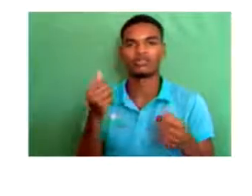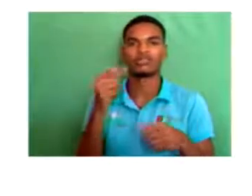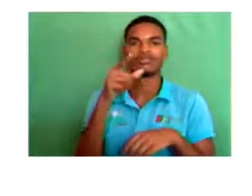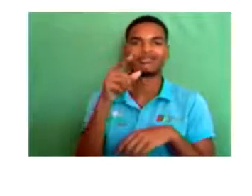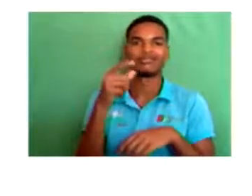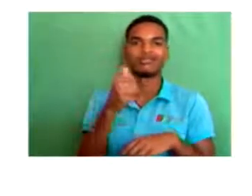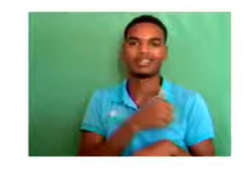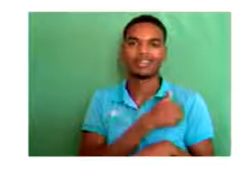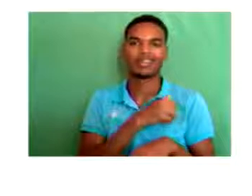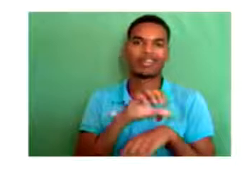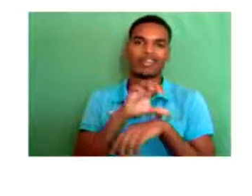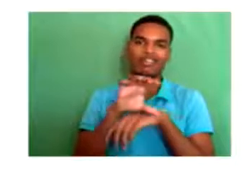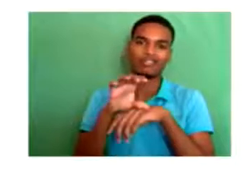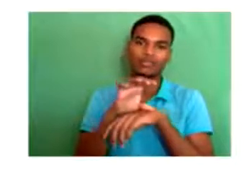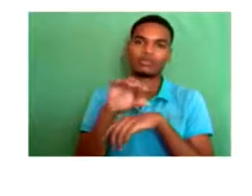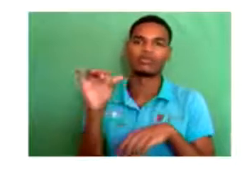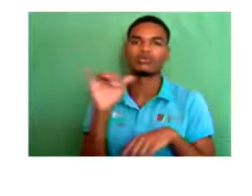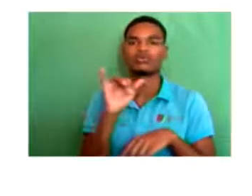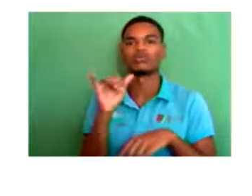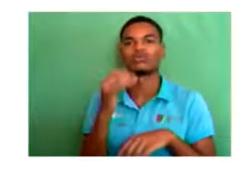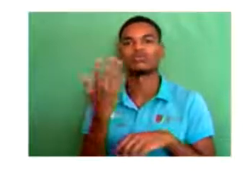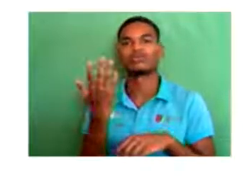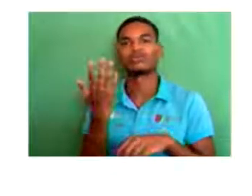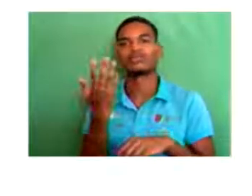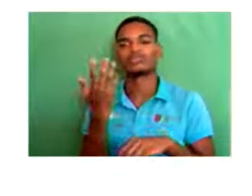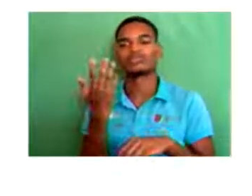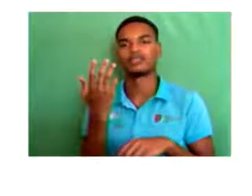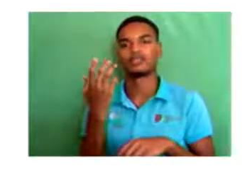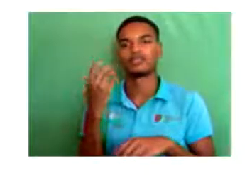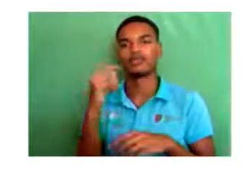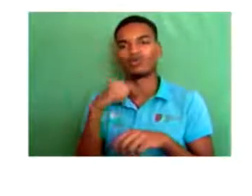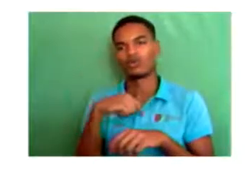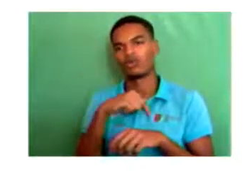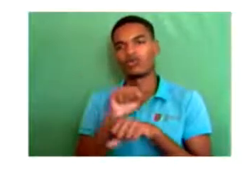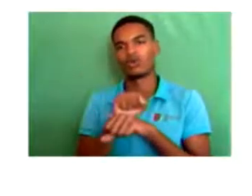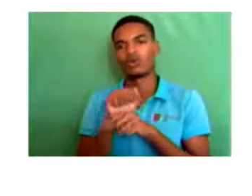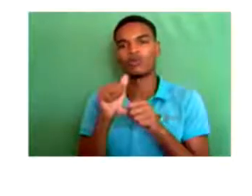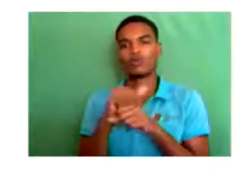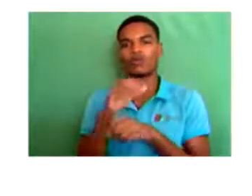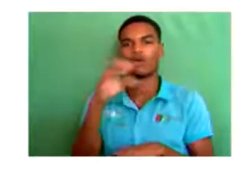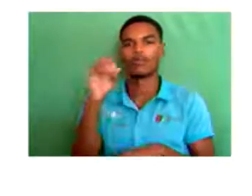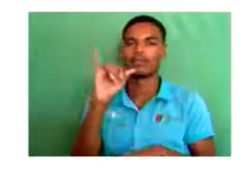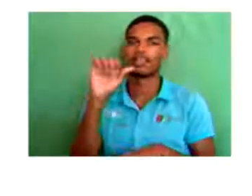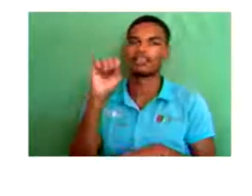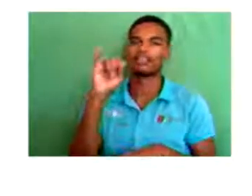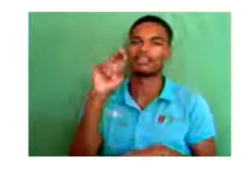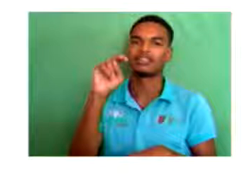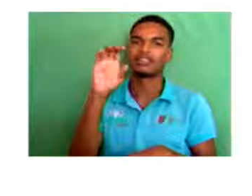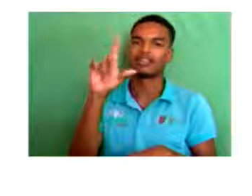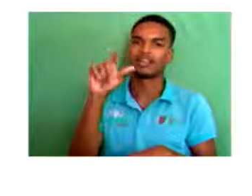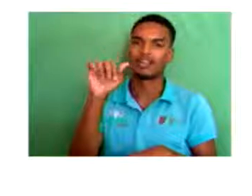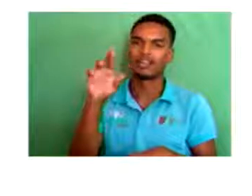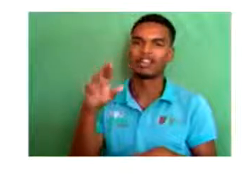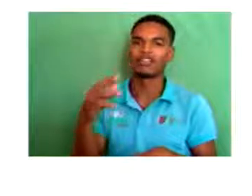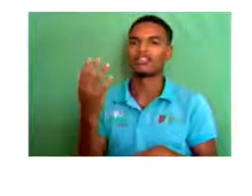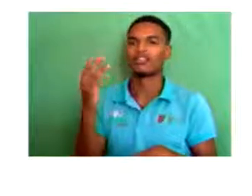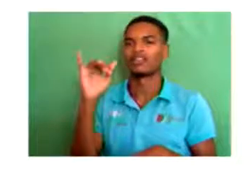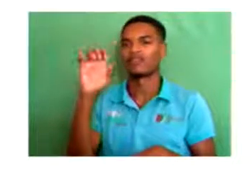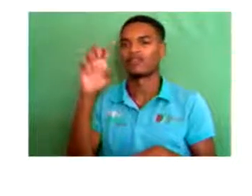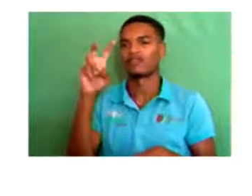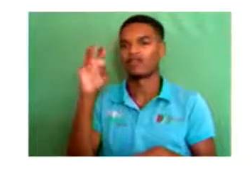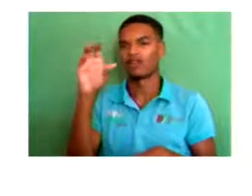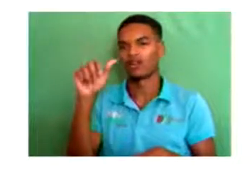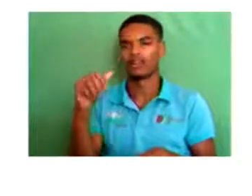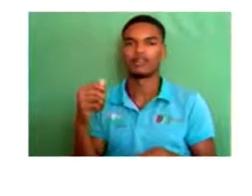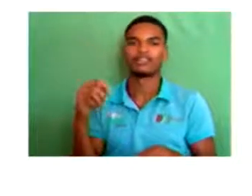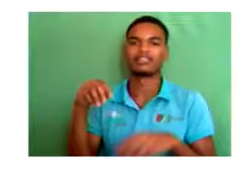but also very heavily involved in and working with companies like Sinclair and Evoca and ARC Multimedia in the